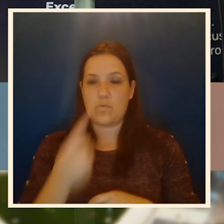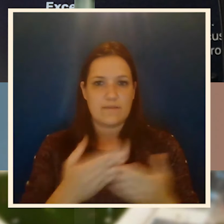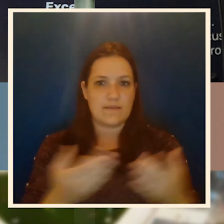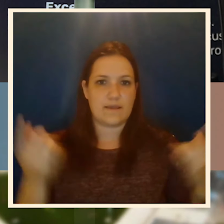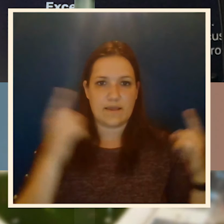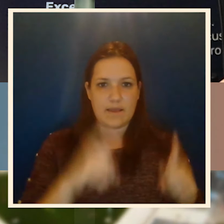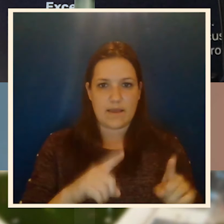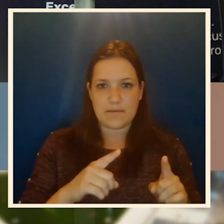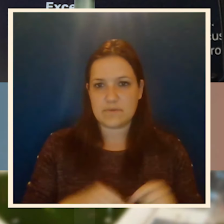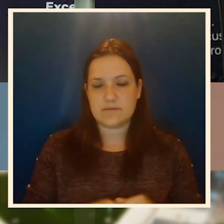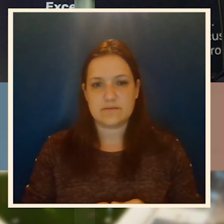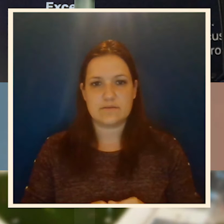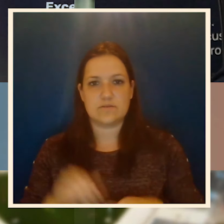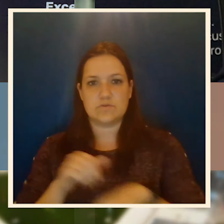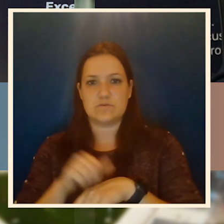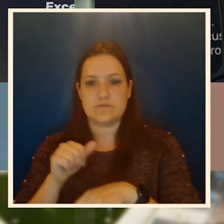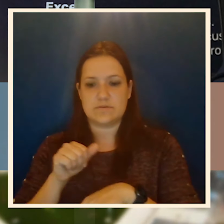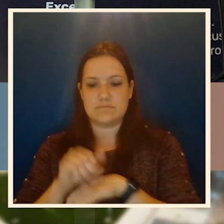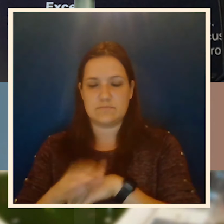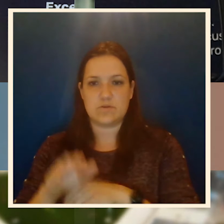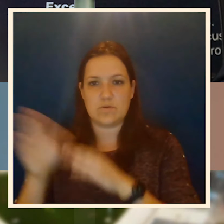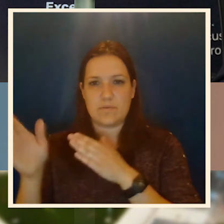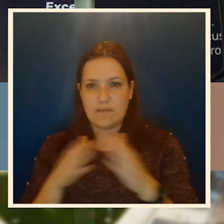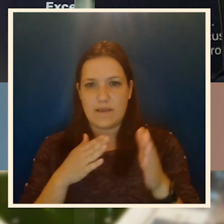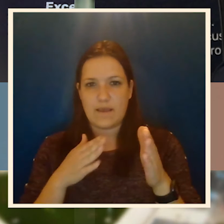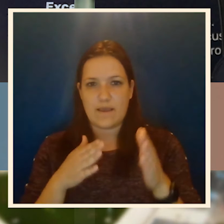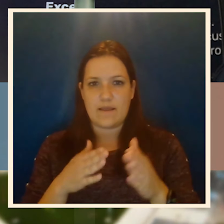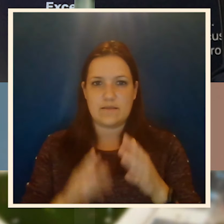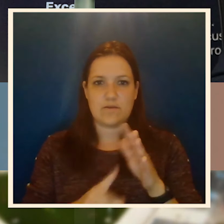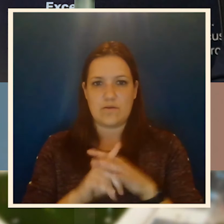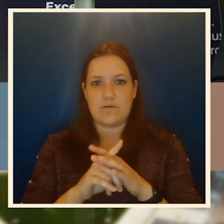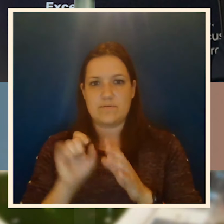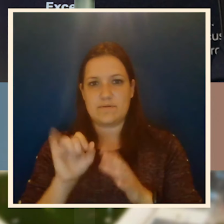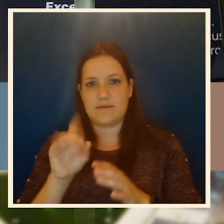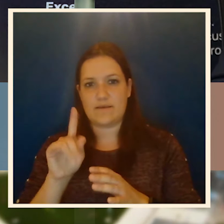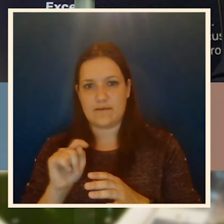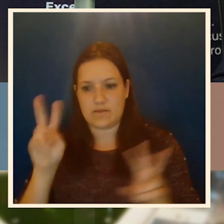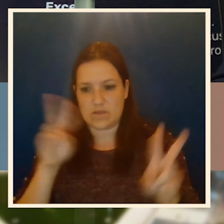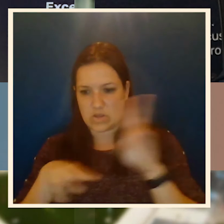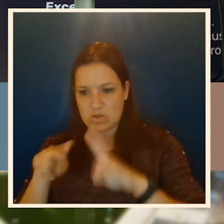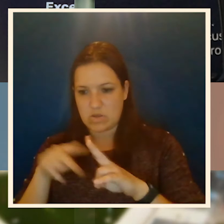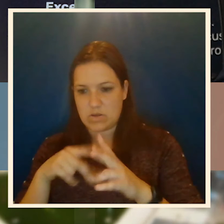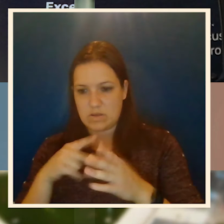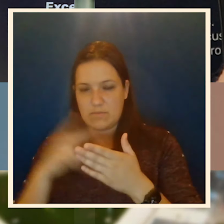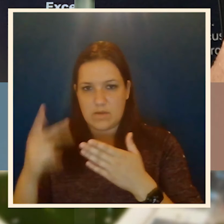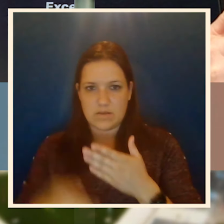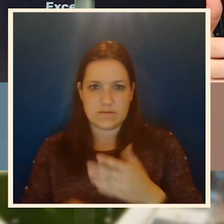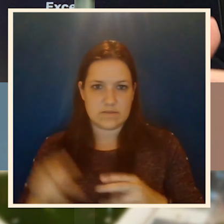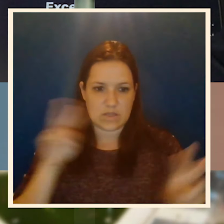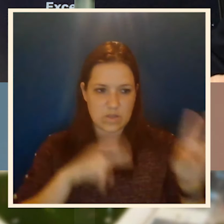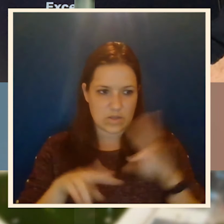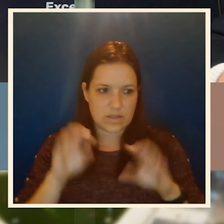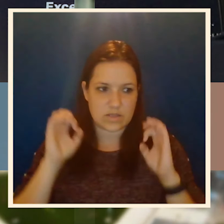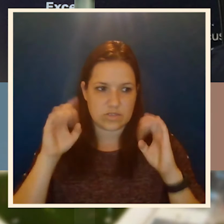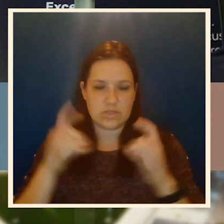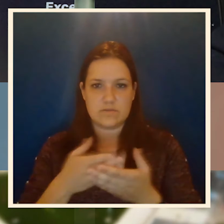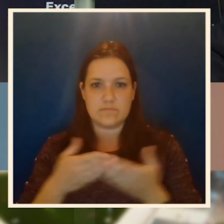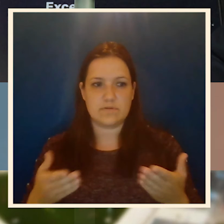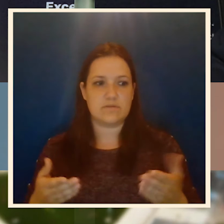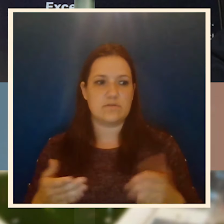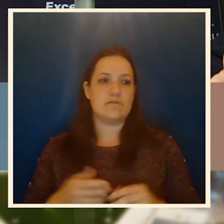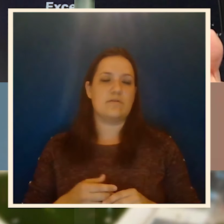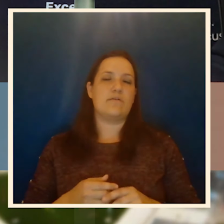correction, and they come on site, and they look at the policies you put in place, they look at the educational material, but this was CMS